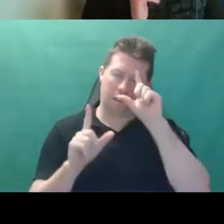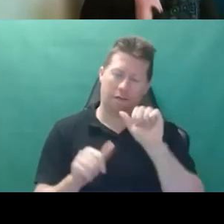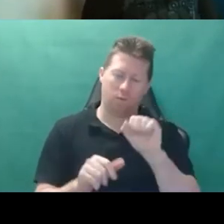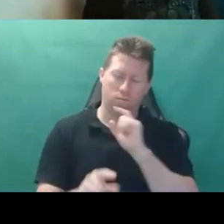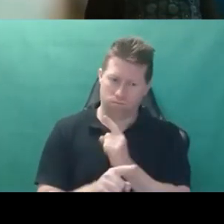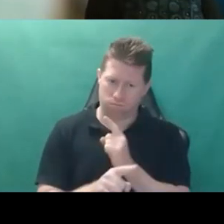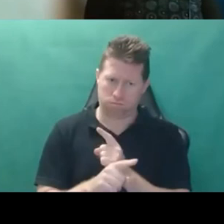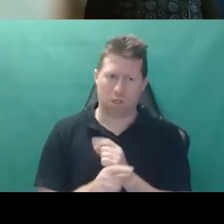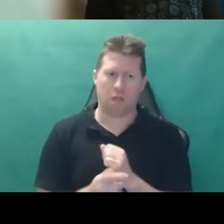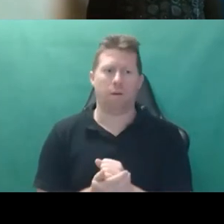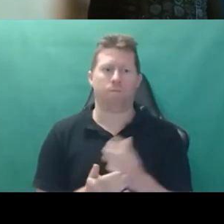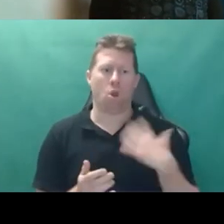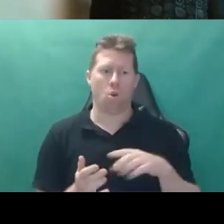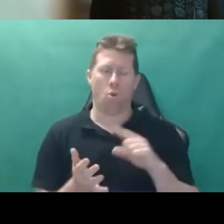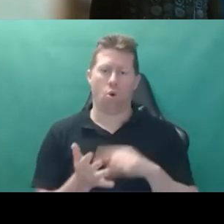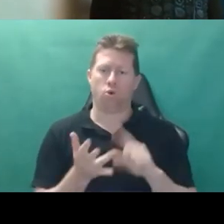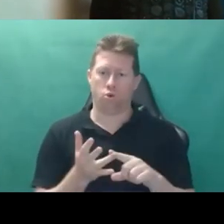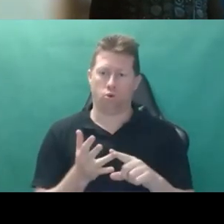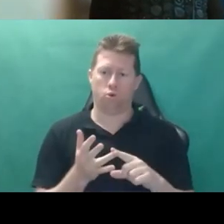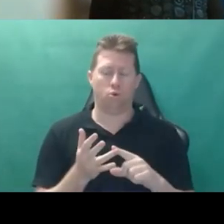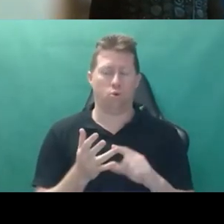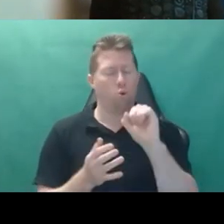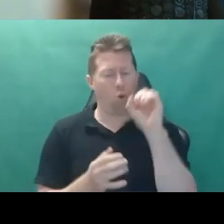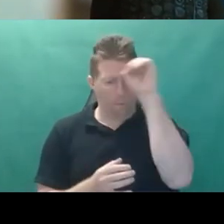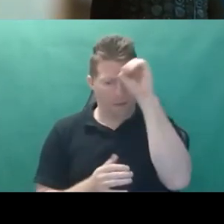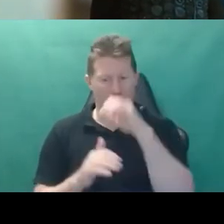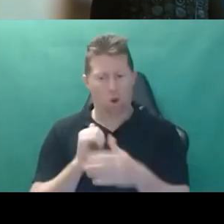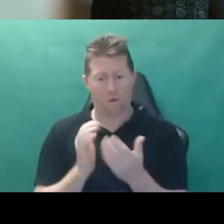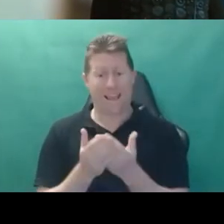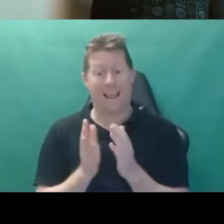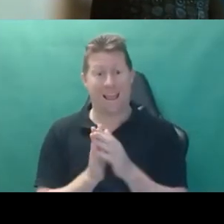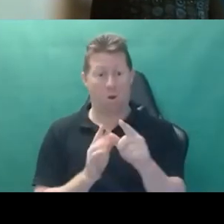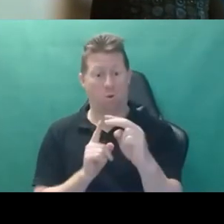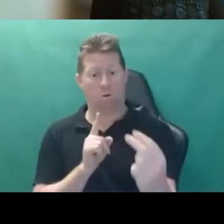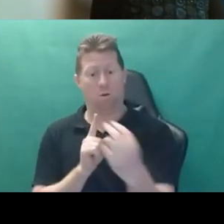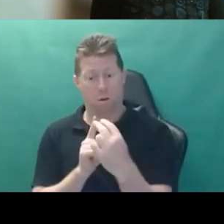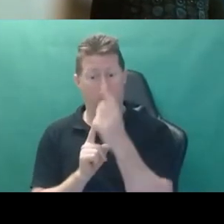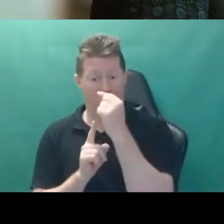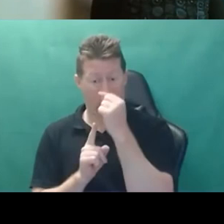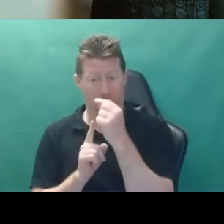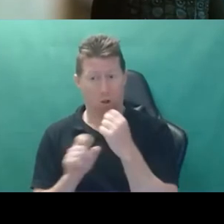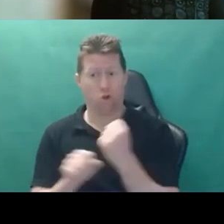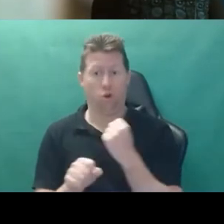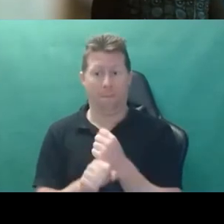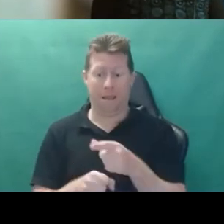to actually, uh, get your opinion on how you saw the possibility of making these spaces more equitable,